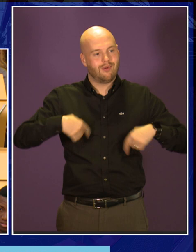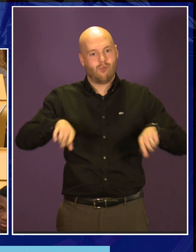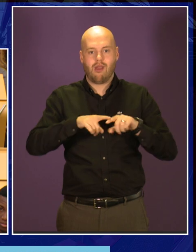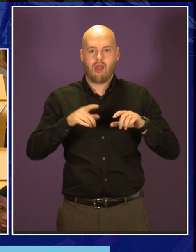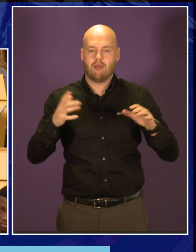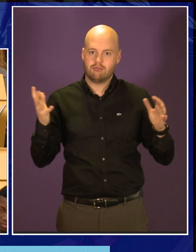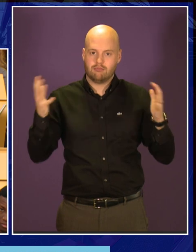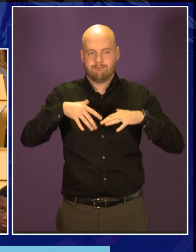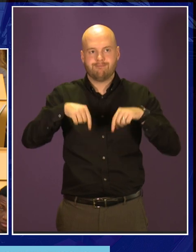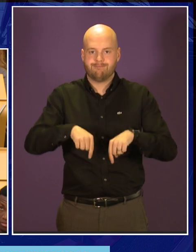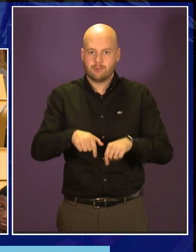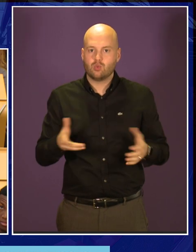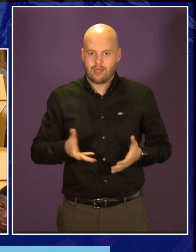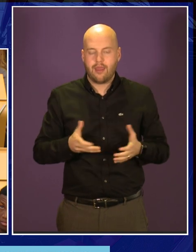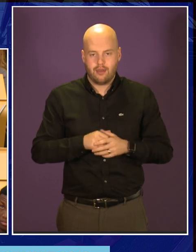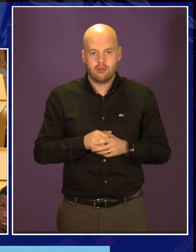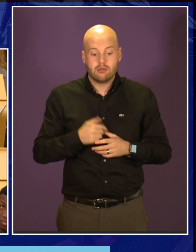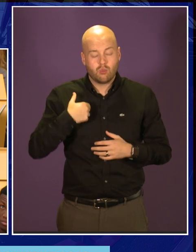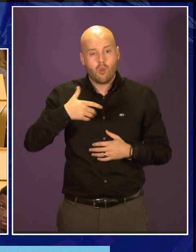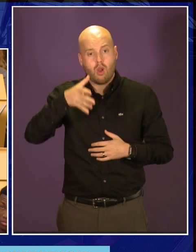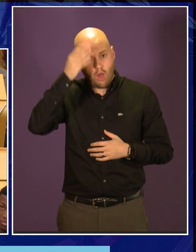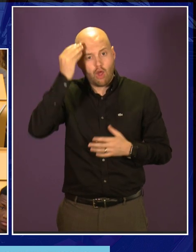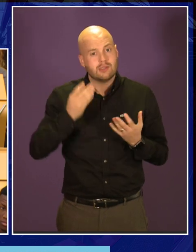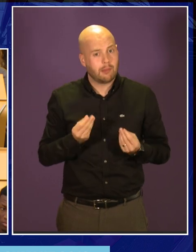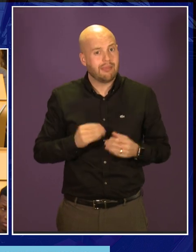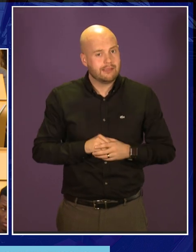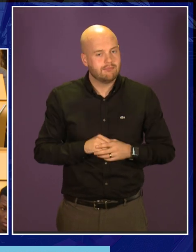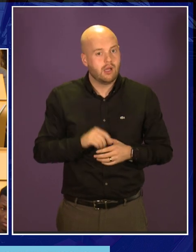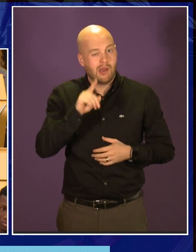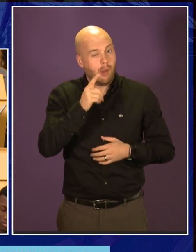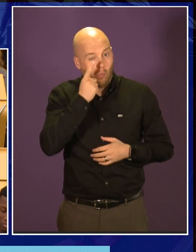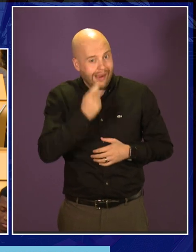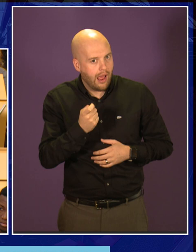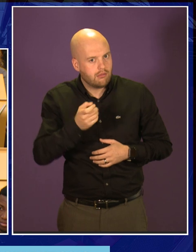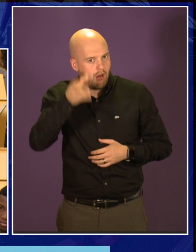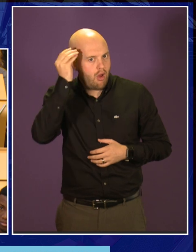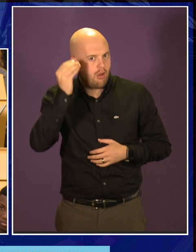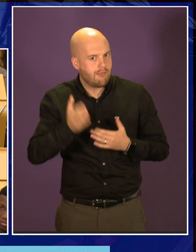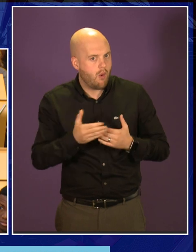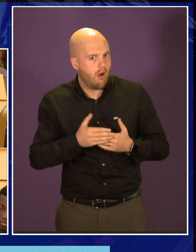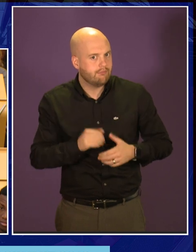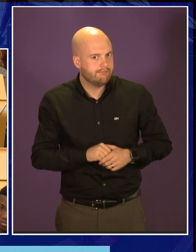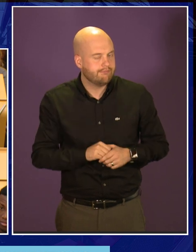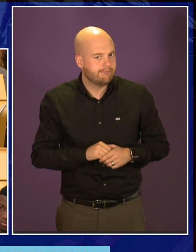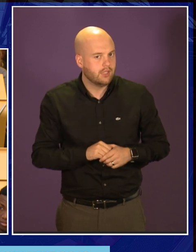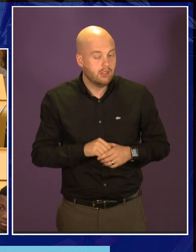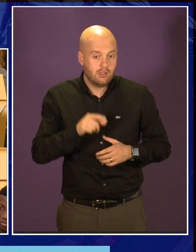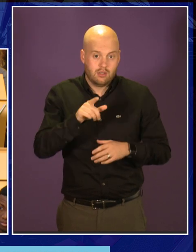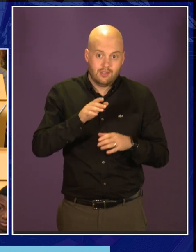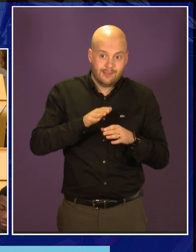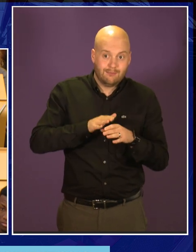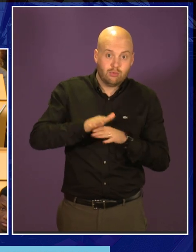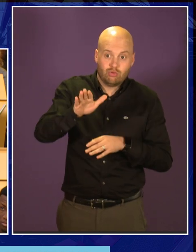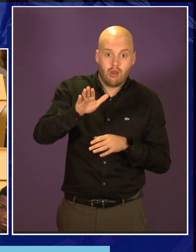have learned so much, but I can tell you we could have given a lot more. And I think in future, really, in organizing these